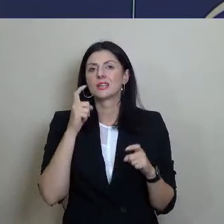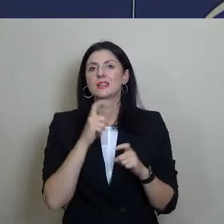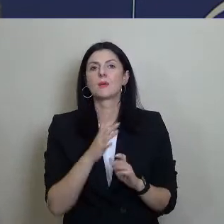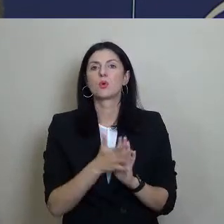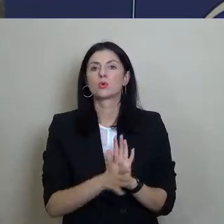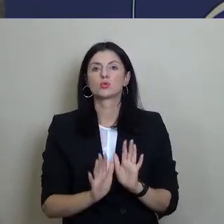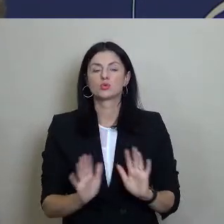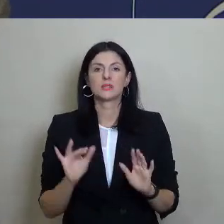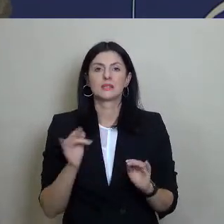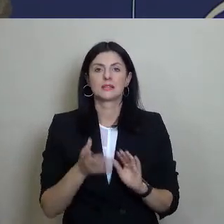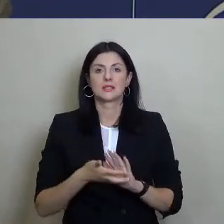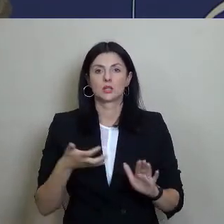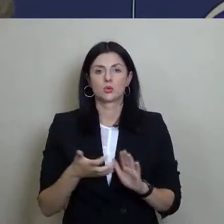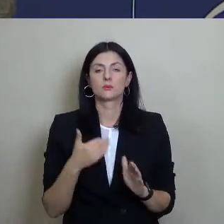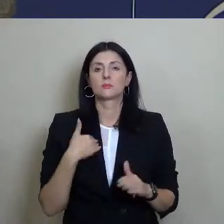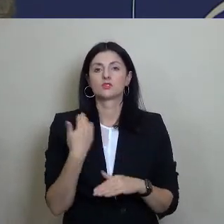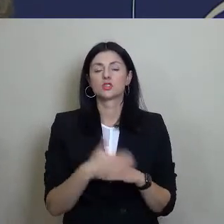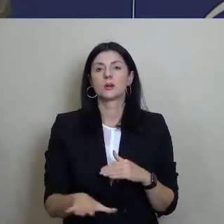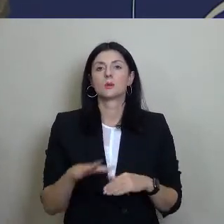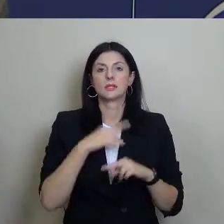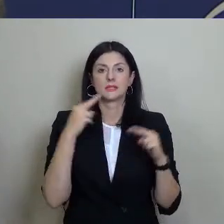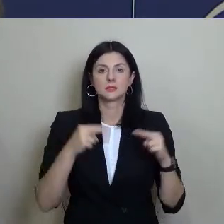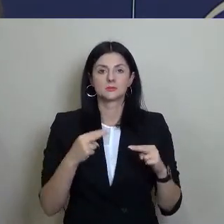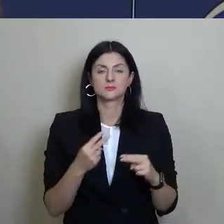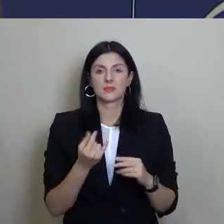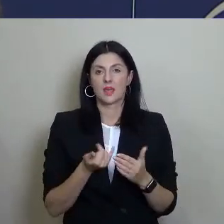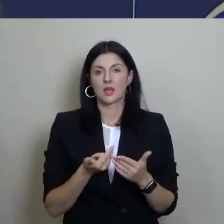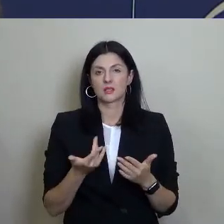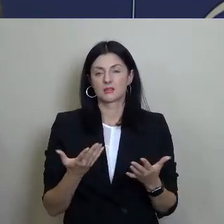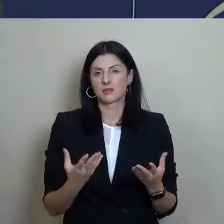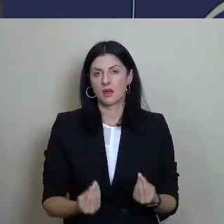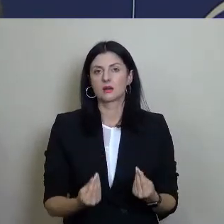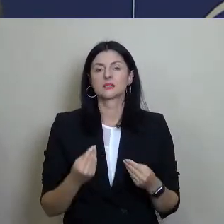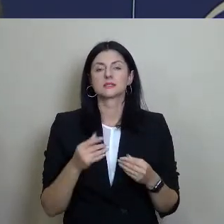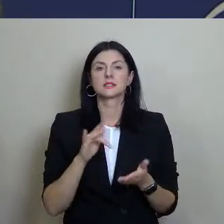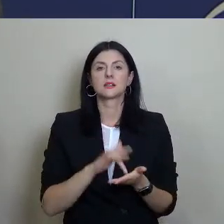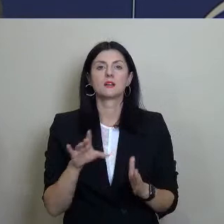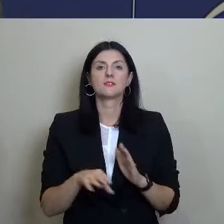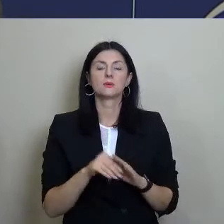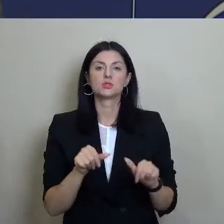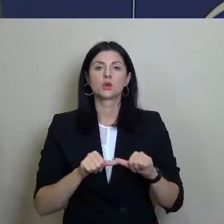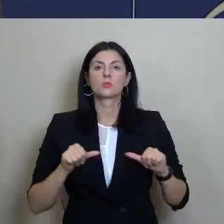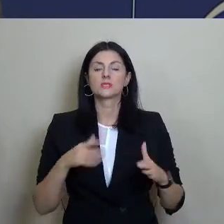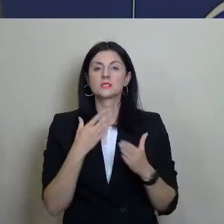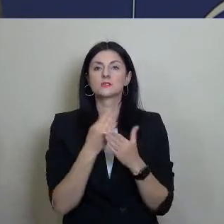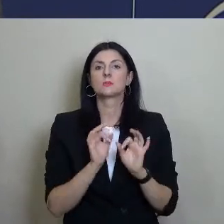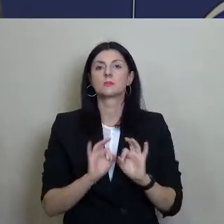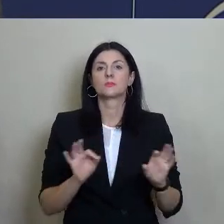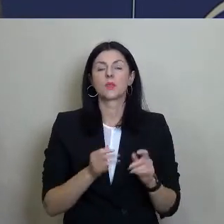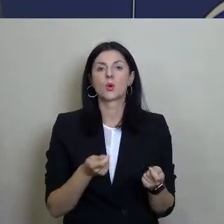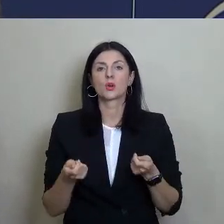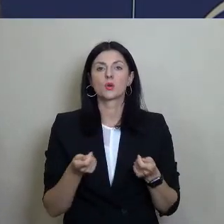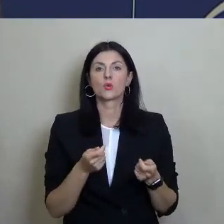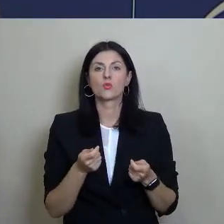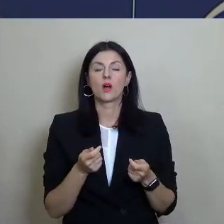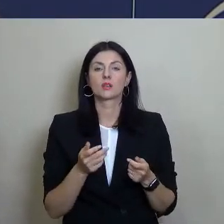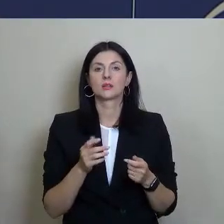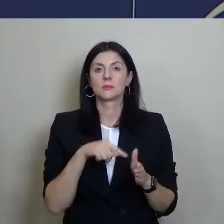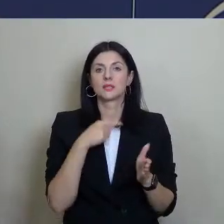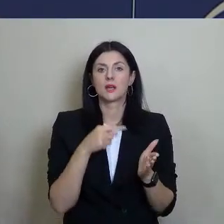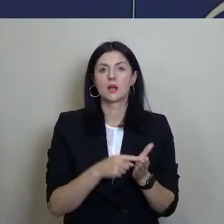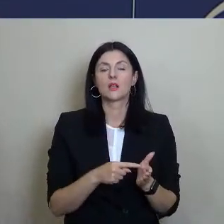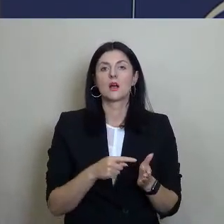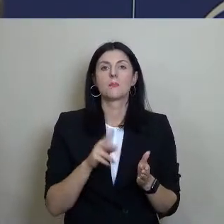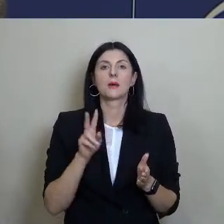mitigating all these risks and misunderstanding. Recently, we saw that the CC had to provide